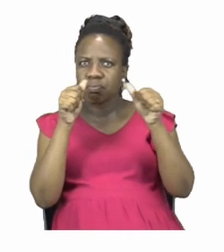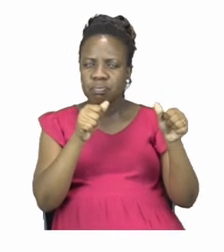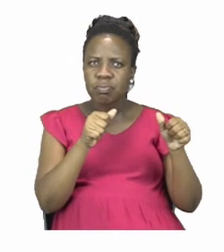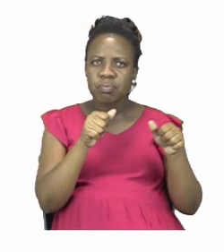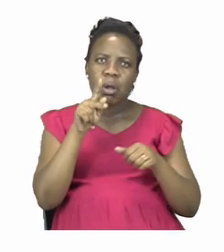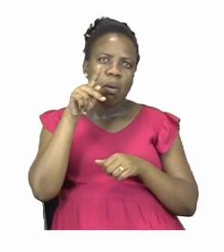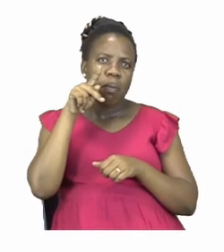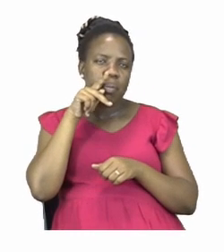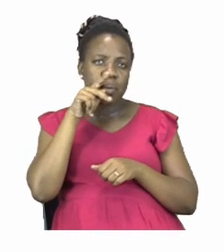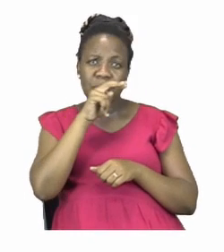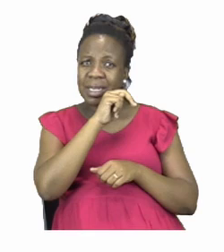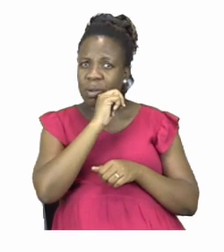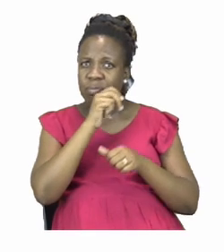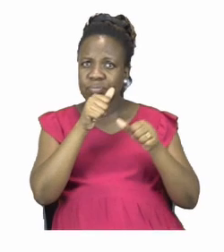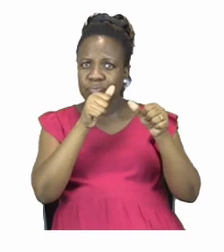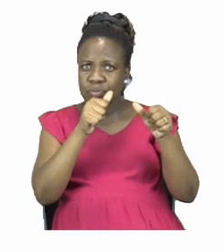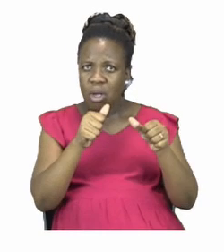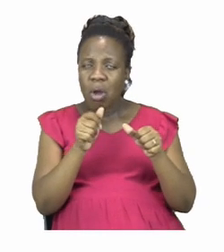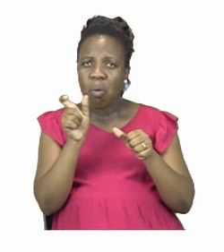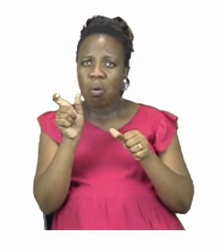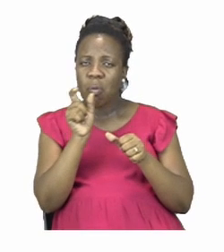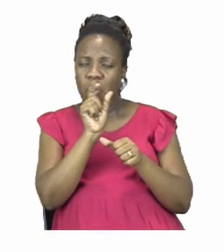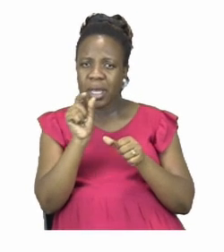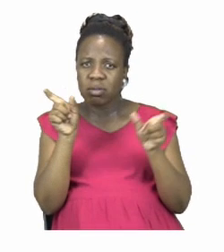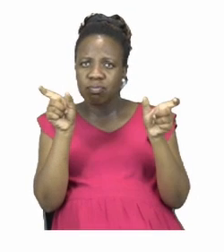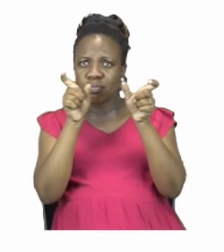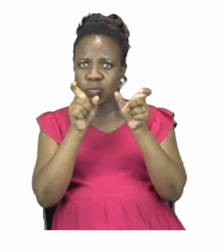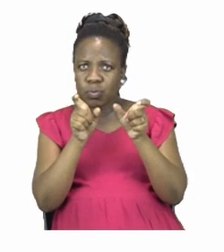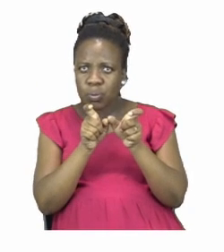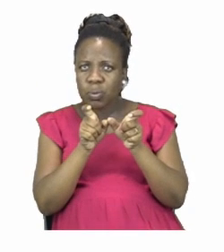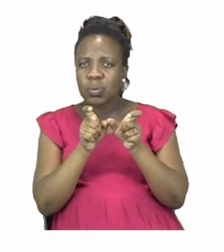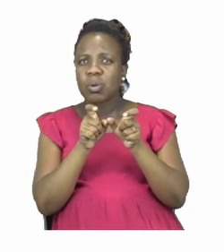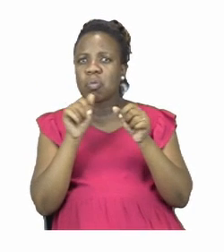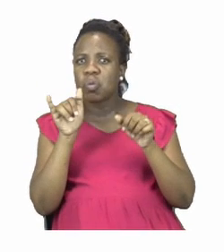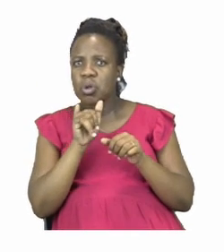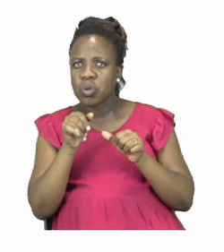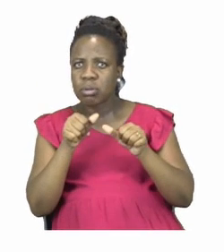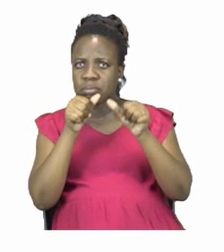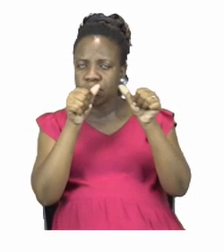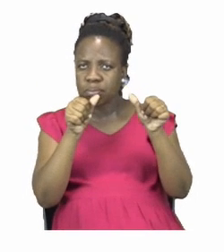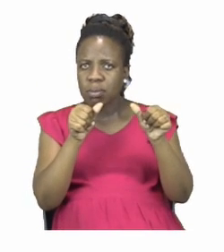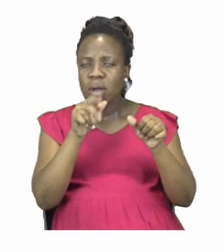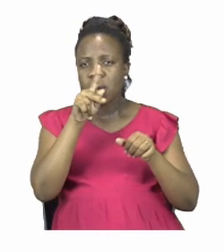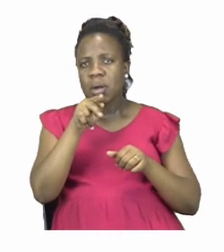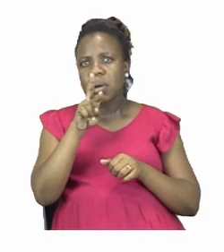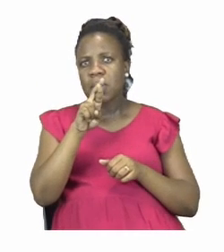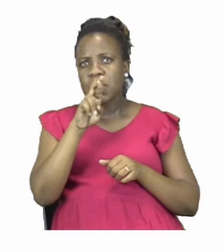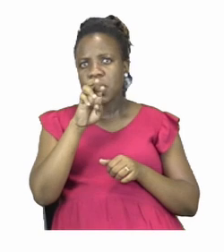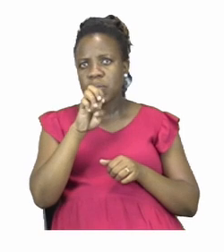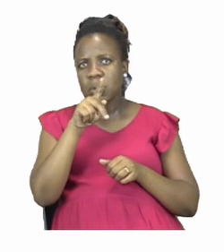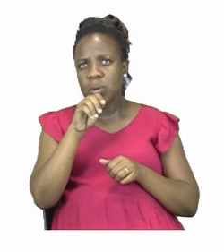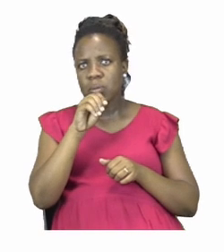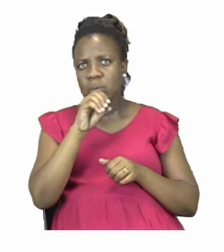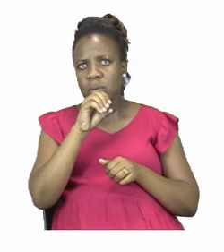speech? So first of all, when we talk about a noun, we basically mean that these are